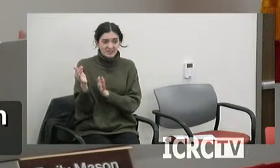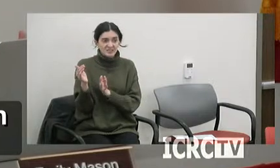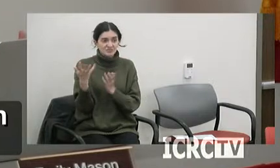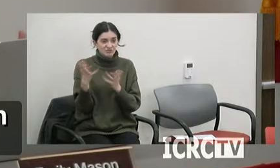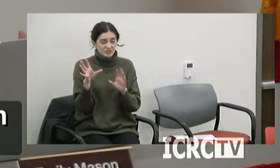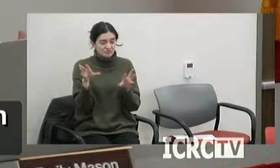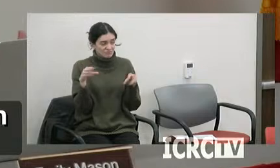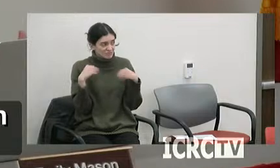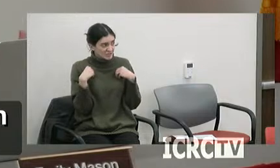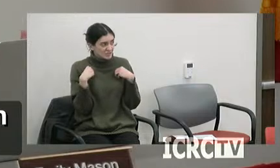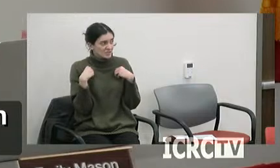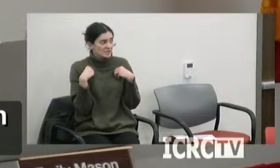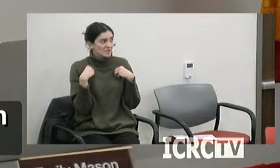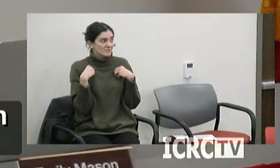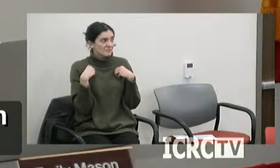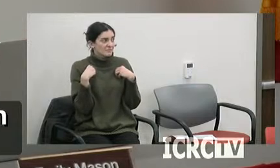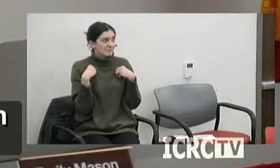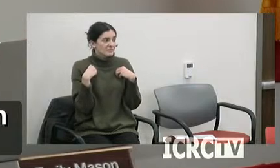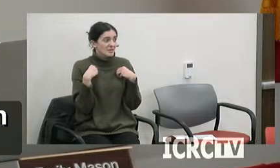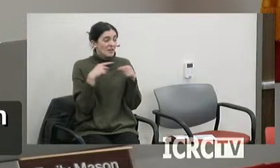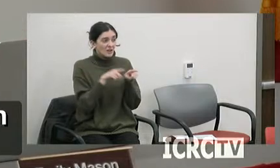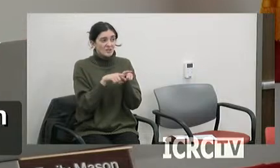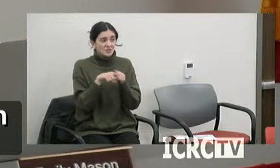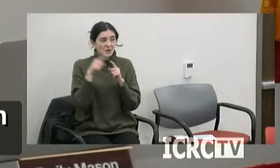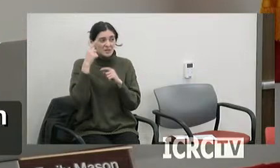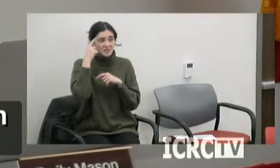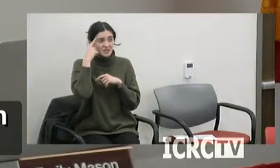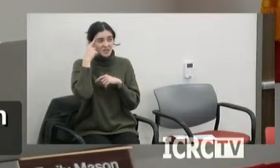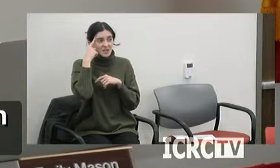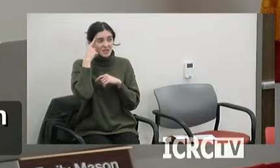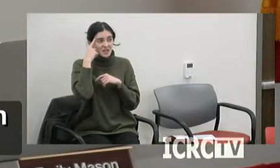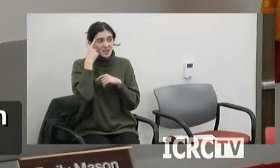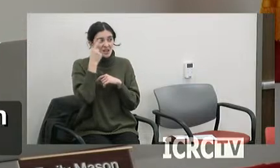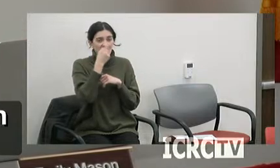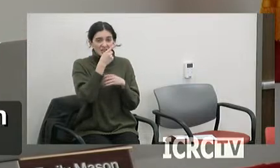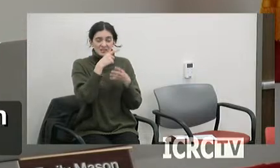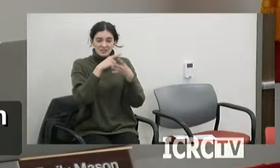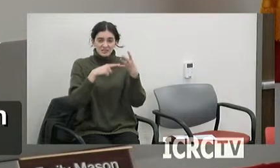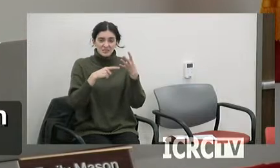materials actually come in under budget, I think by 6 to 7%.